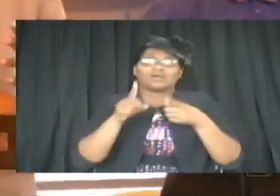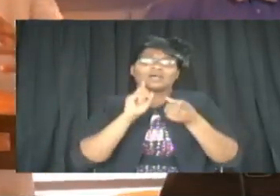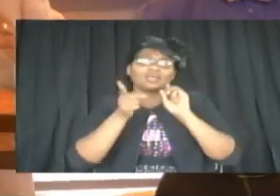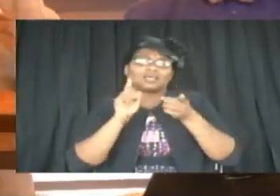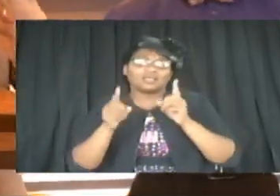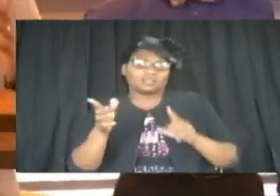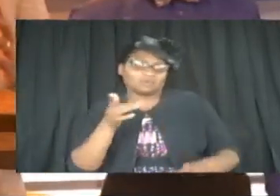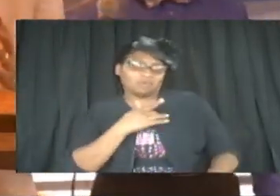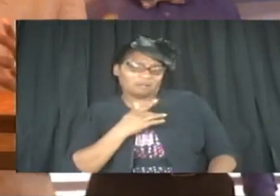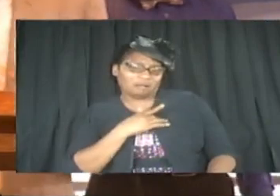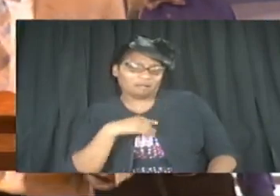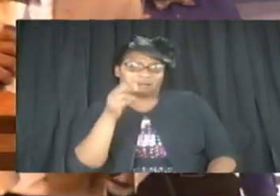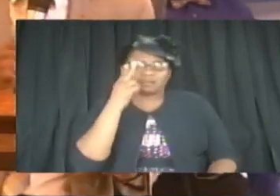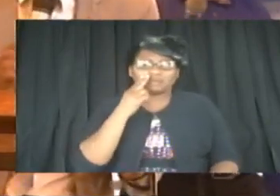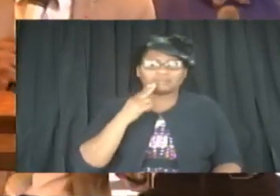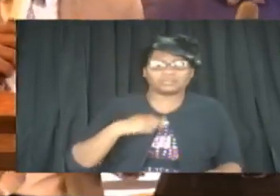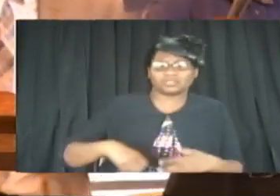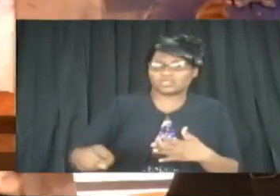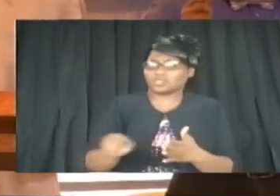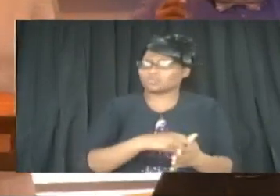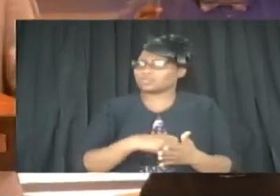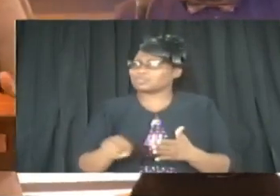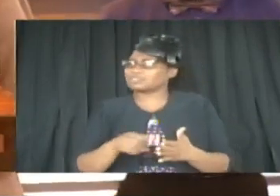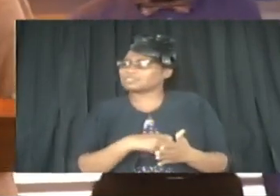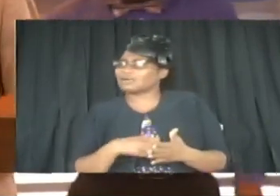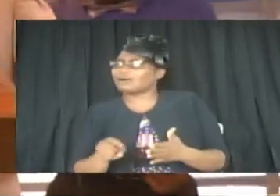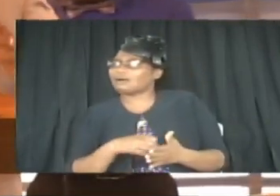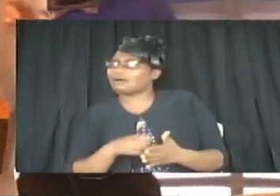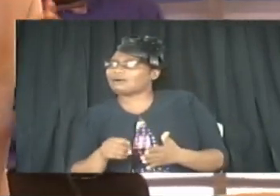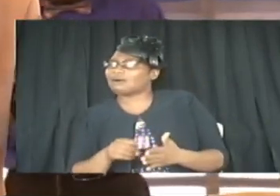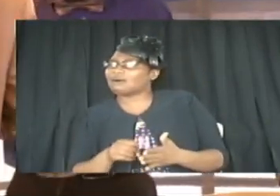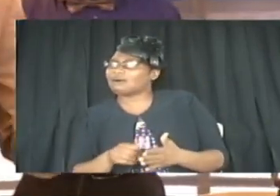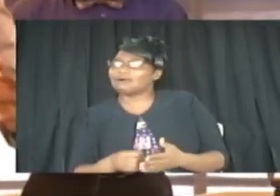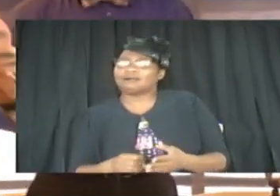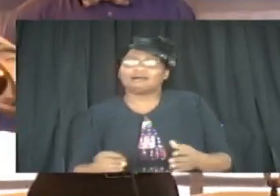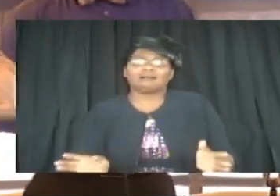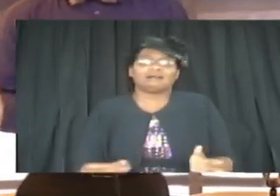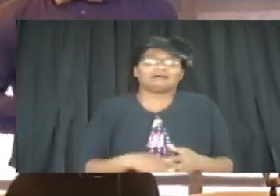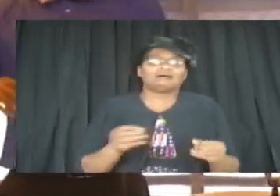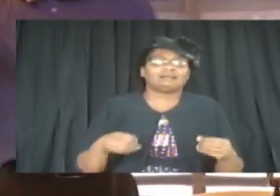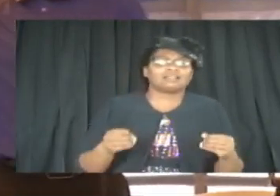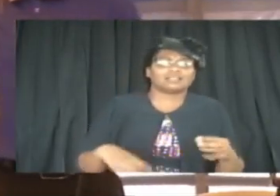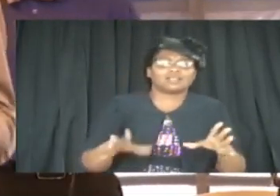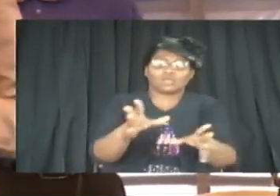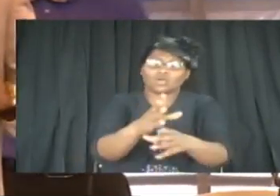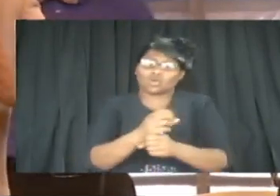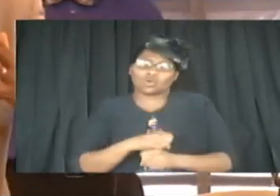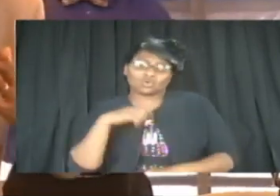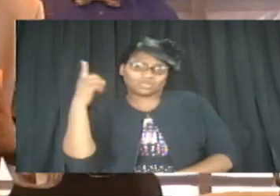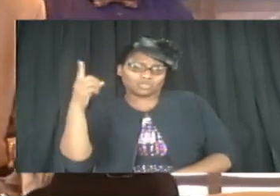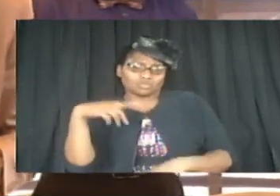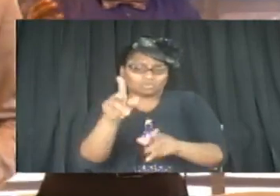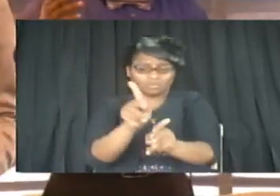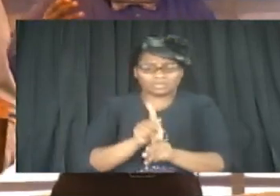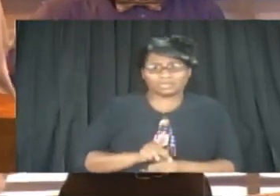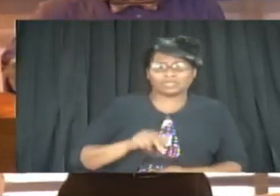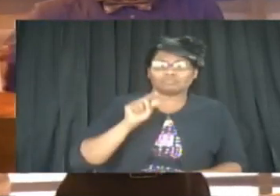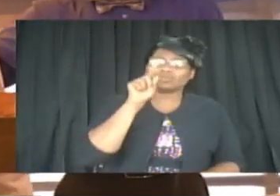heart and give that sweet song that says, look your man, I'm leading you, I'm holding you, I'm keeping